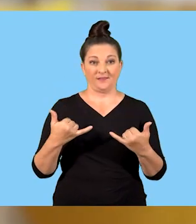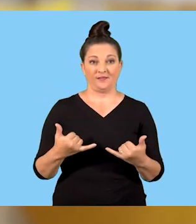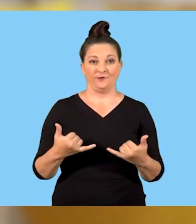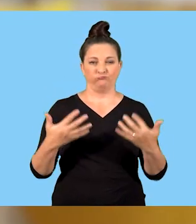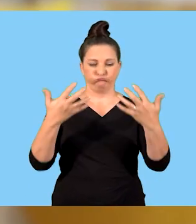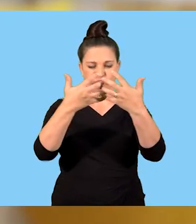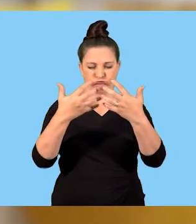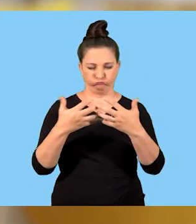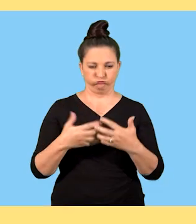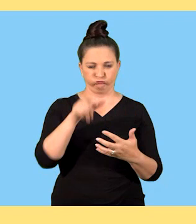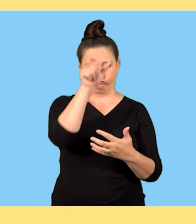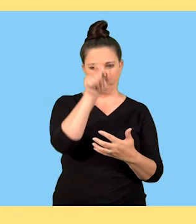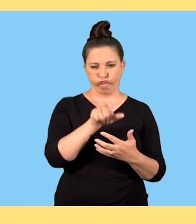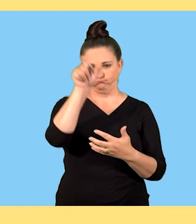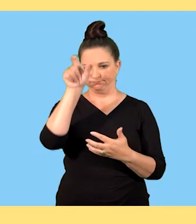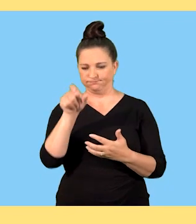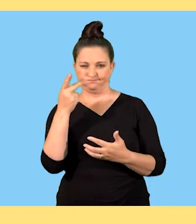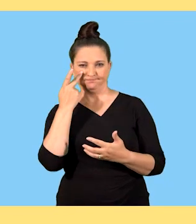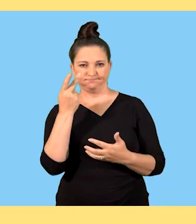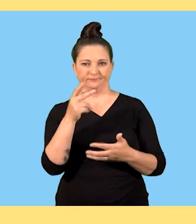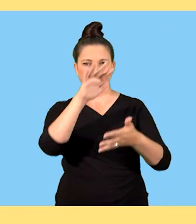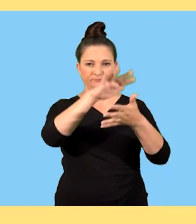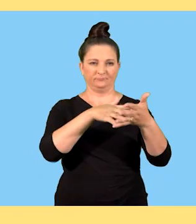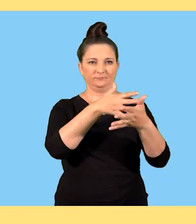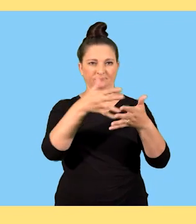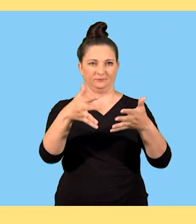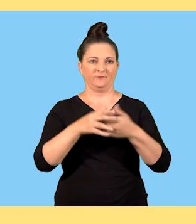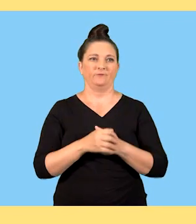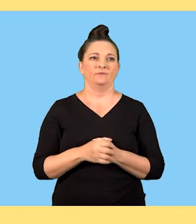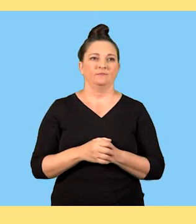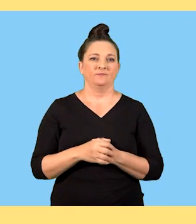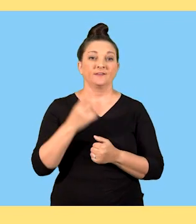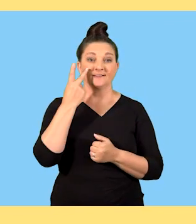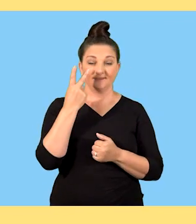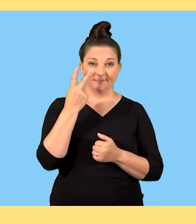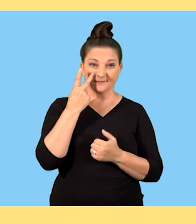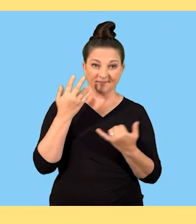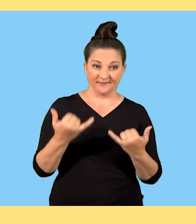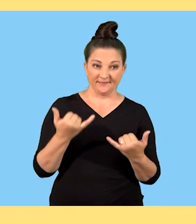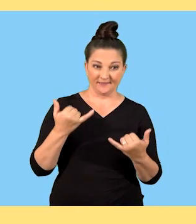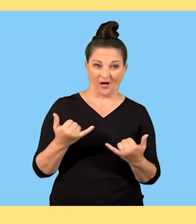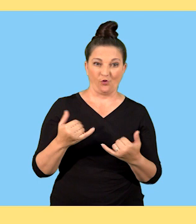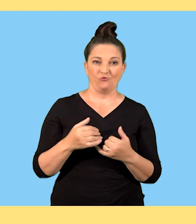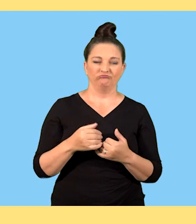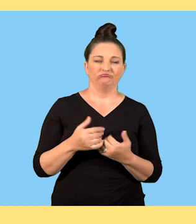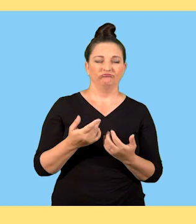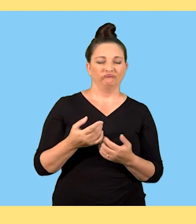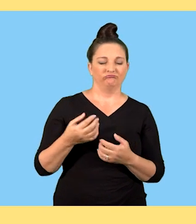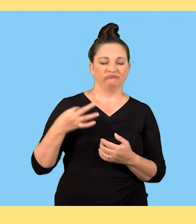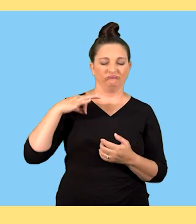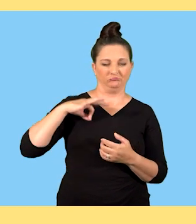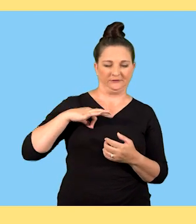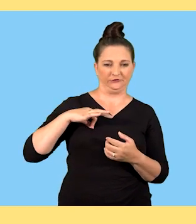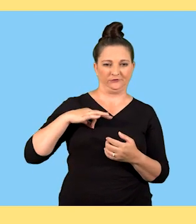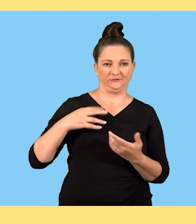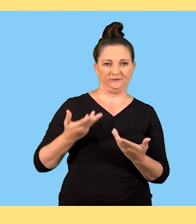After you have done your adjustments, and therefore you have the post-adjustment trial balance. You can see your commission income is